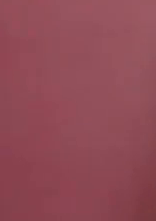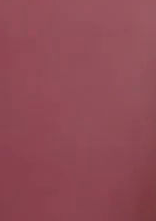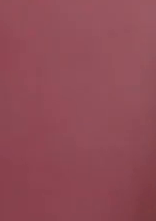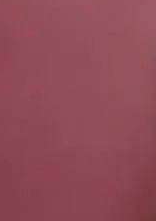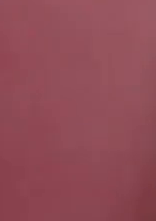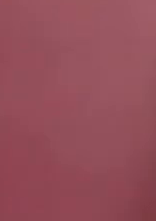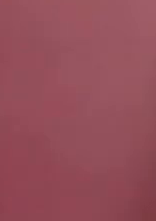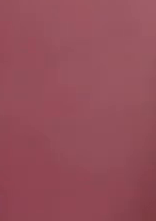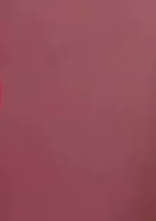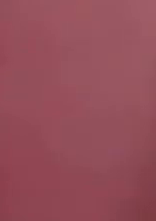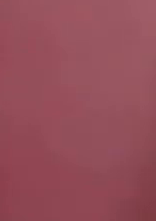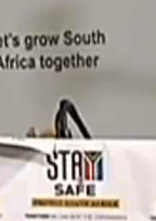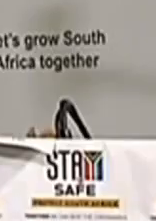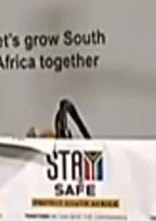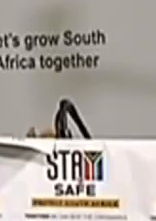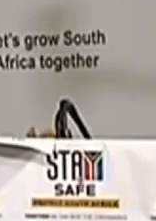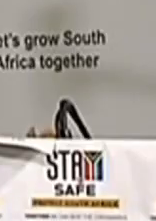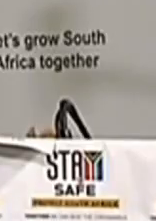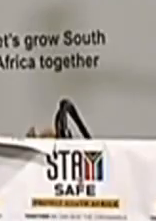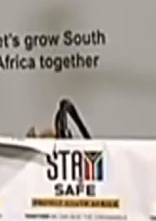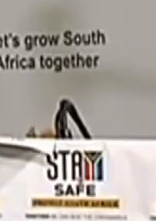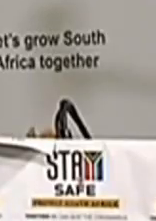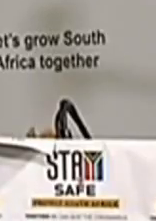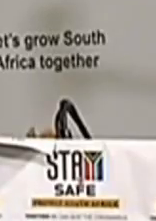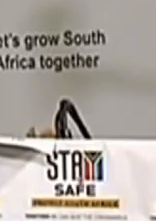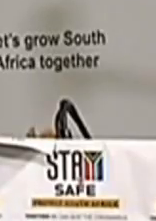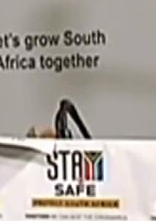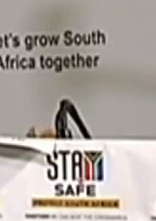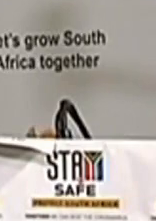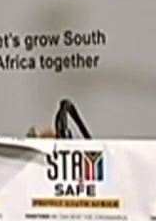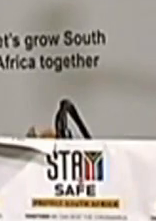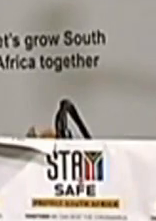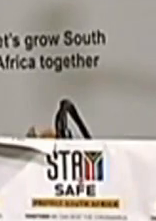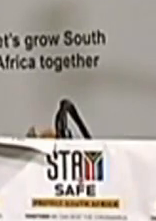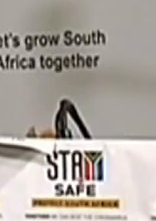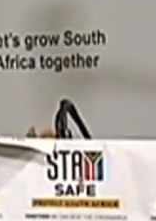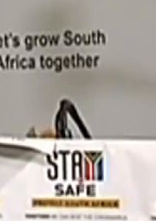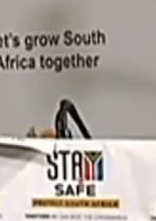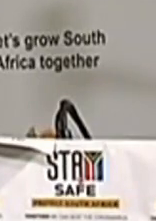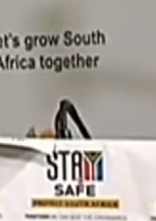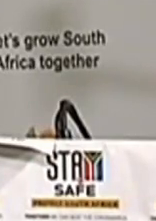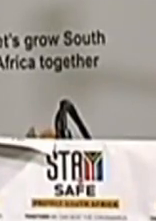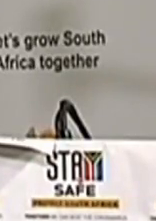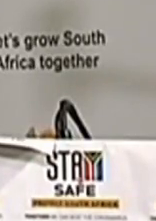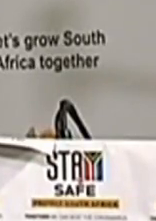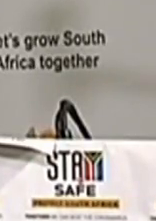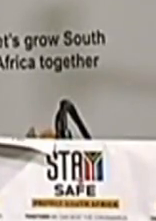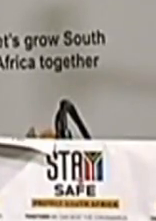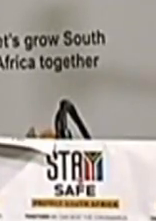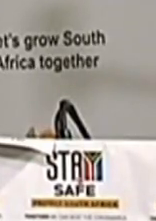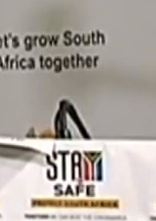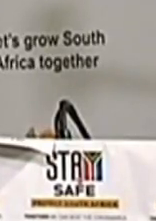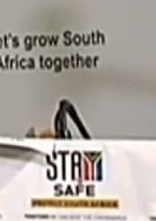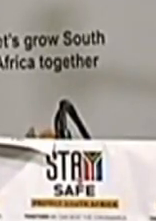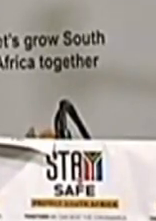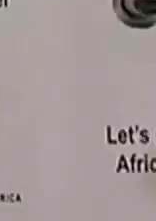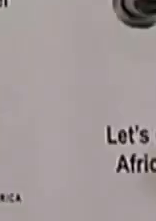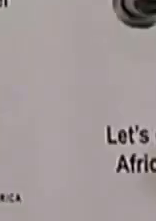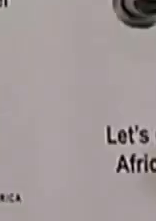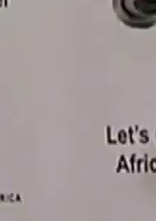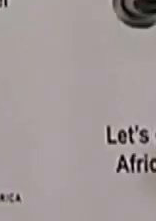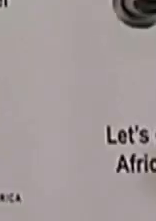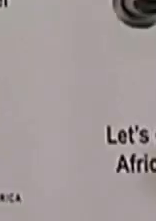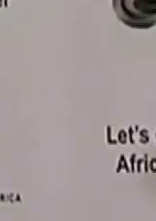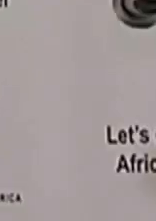the 12th official language. According to the Western Cape government, South African Sign Language has its own